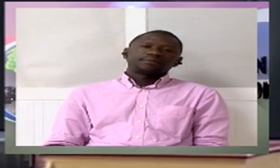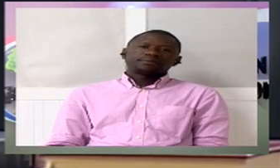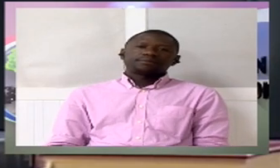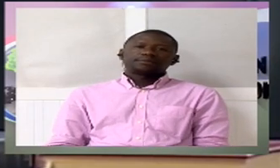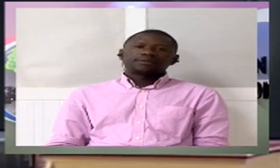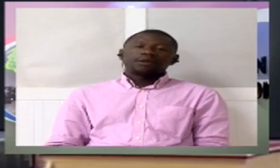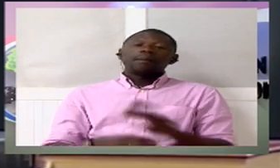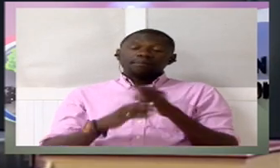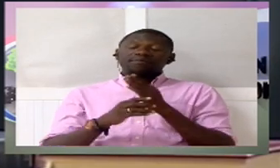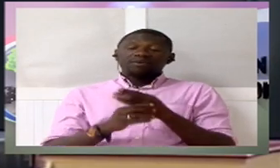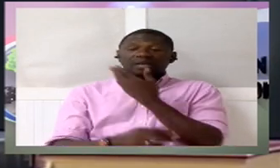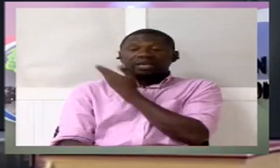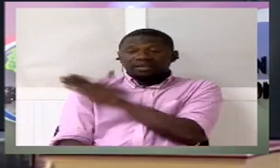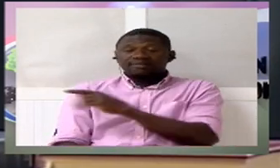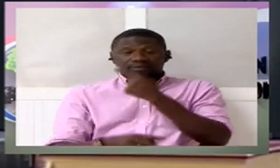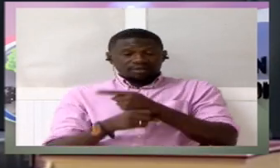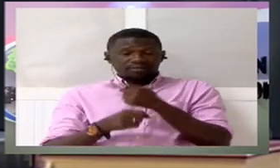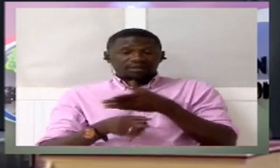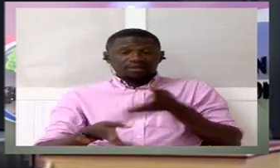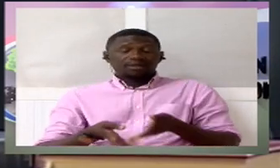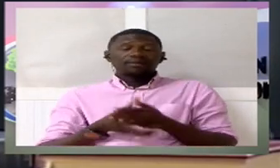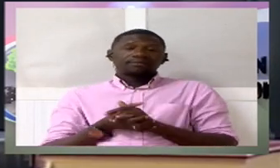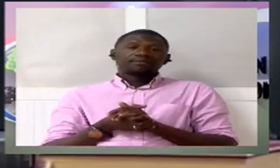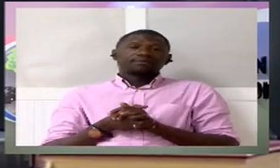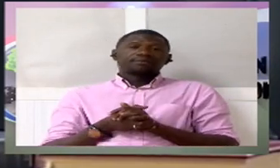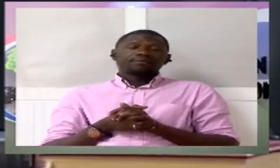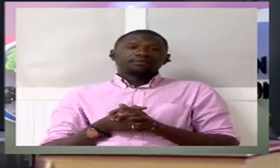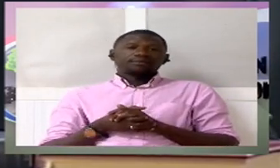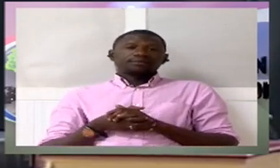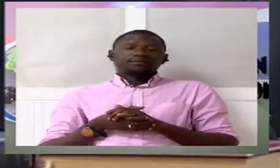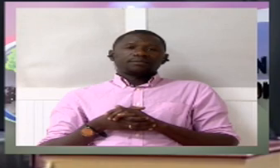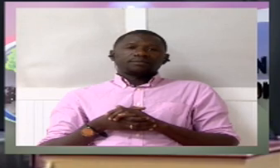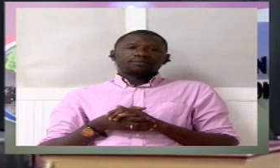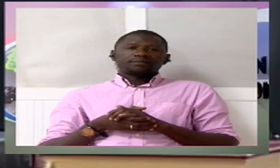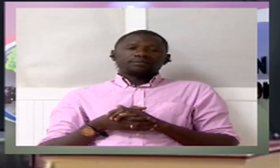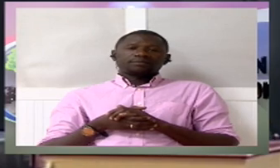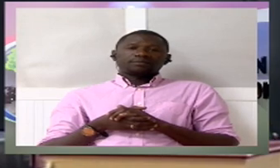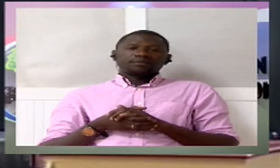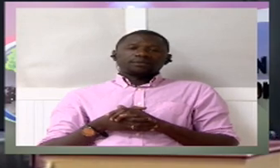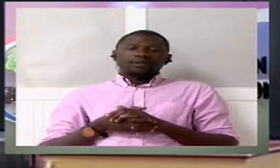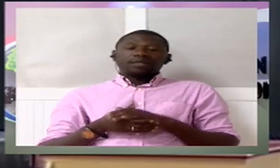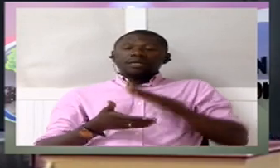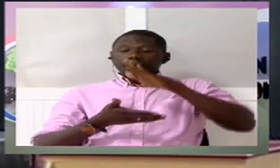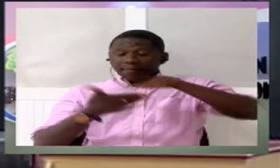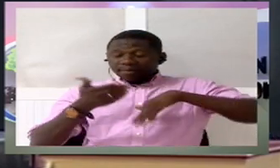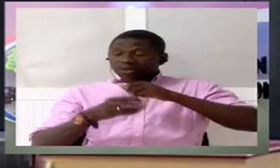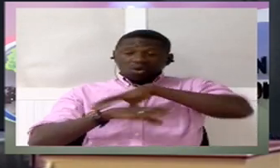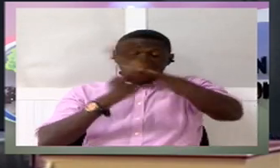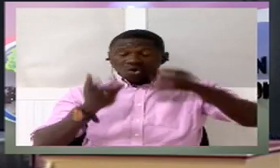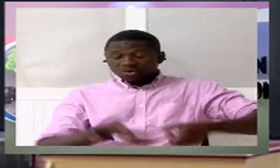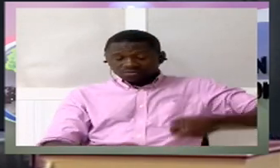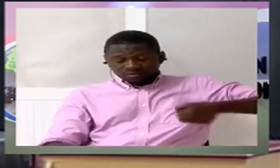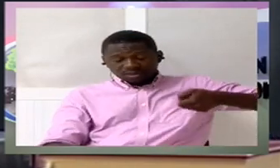Bari jani me bola aja? But before I left, bagasu kaitul anala briefcase will be. The documents and